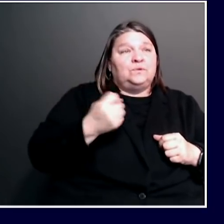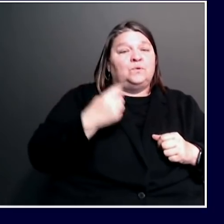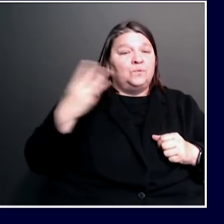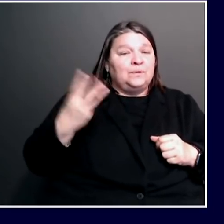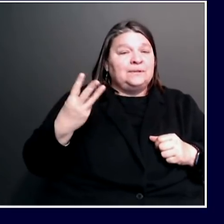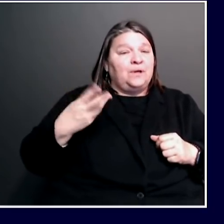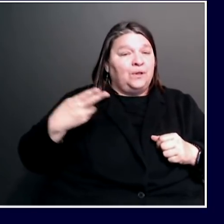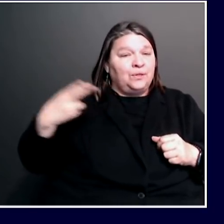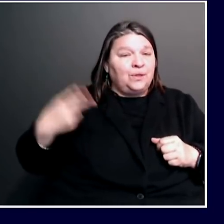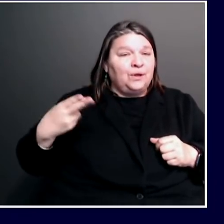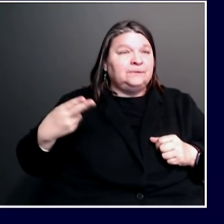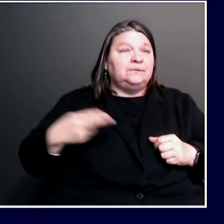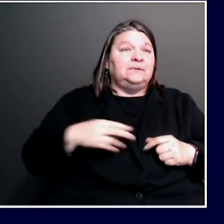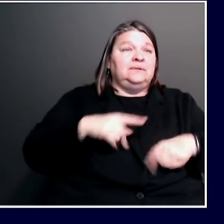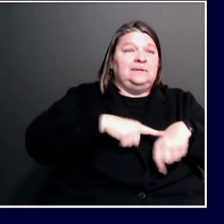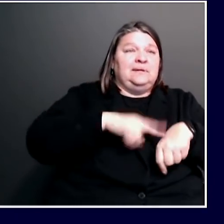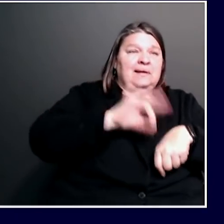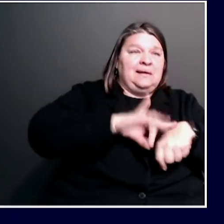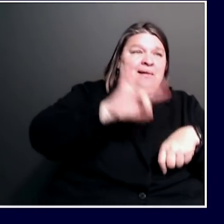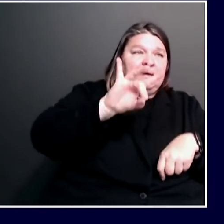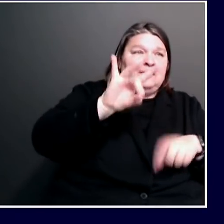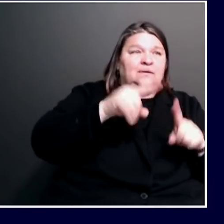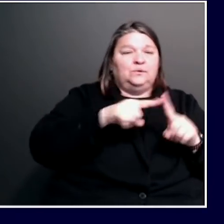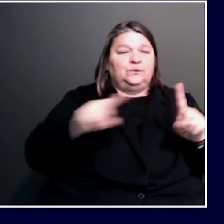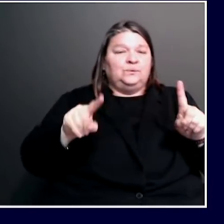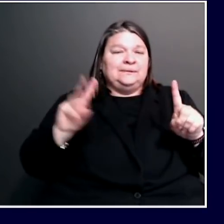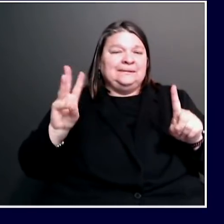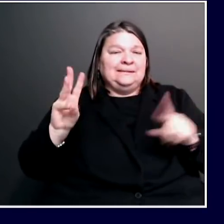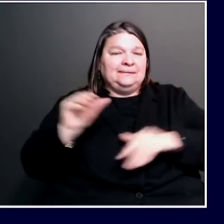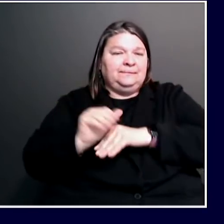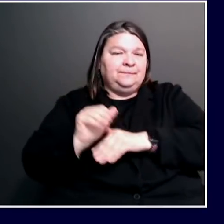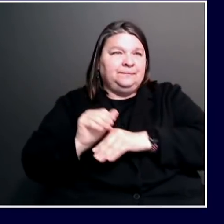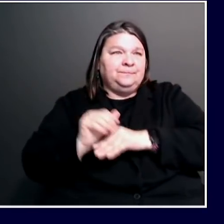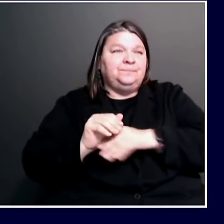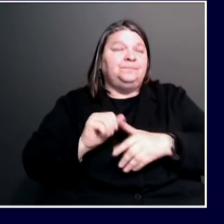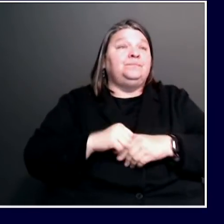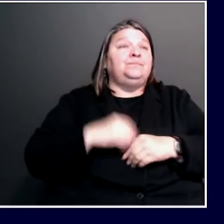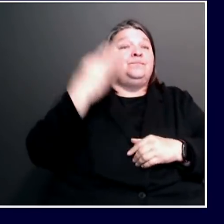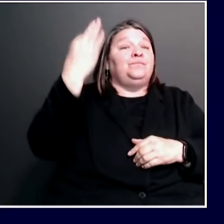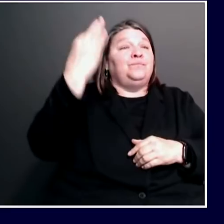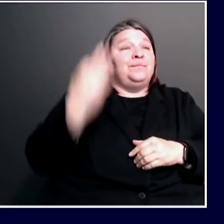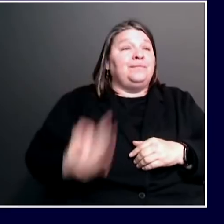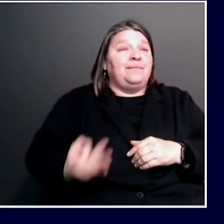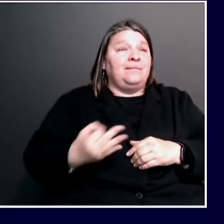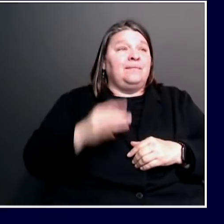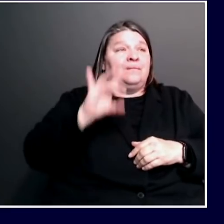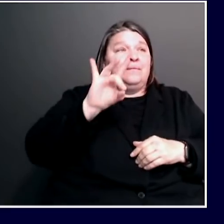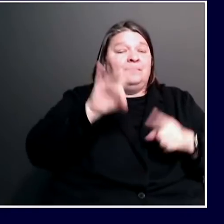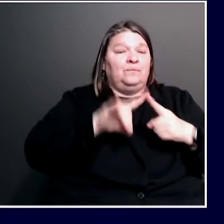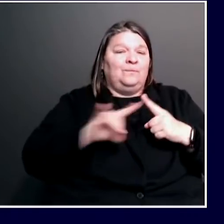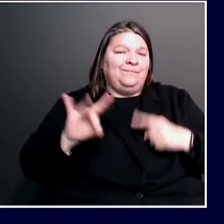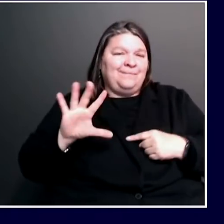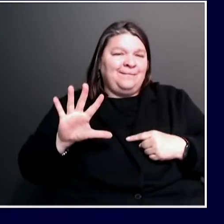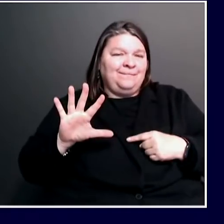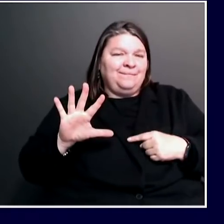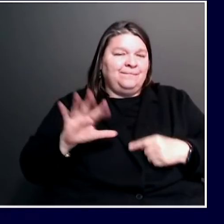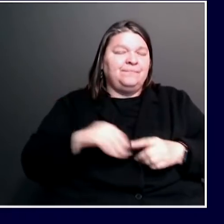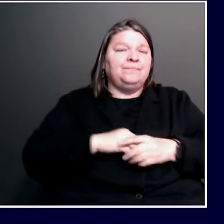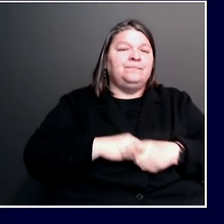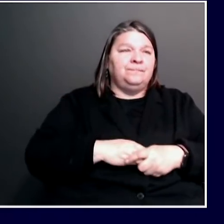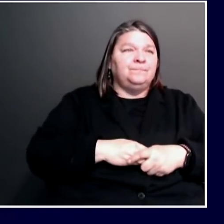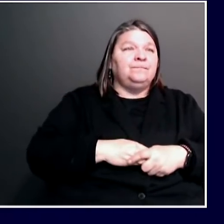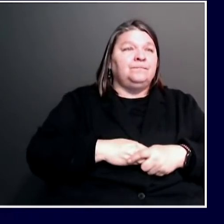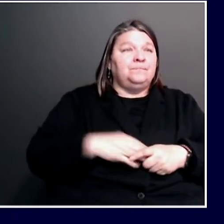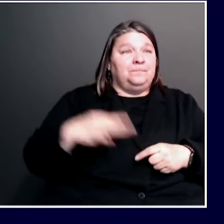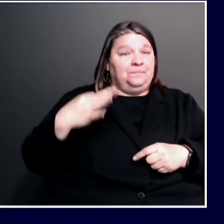until 6 p.m. and Friday from 8 a.m. until 5 p.m. Maine Health is